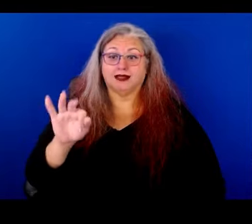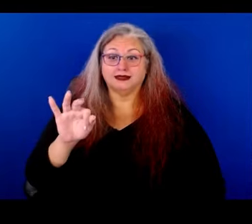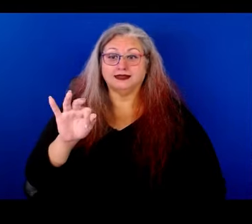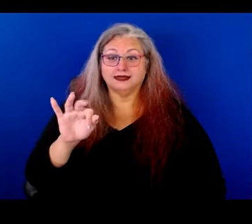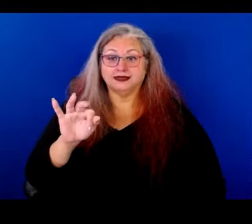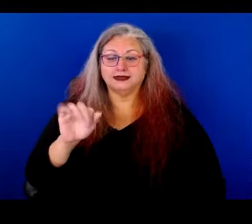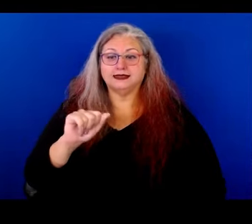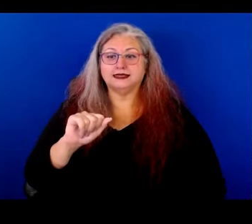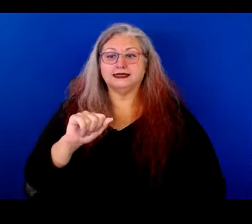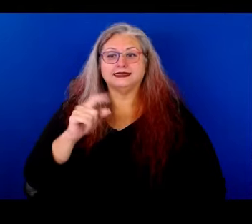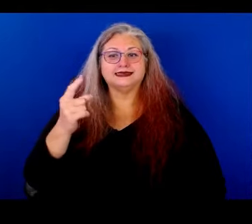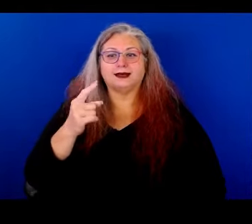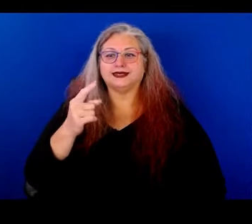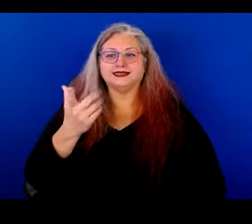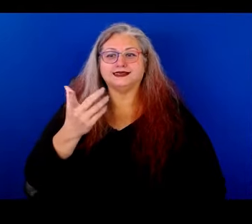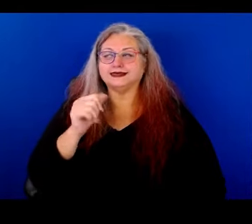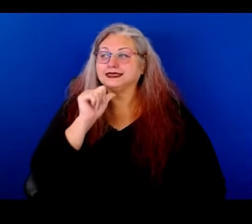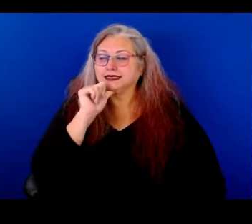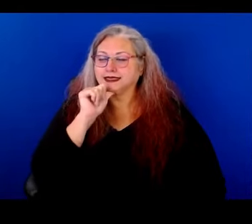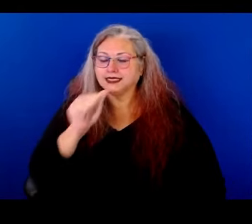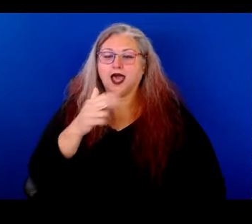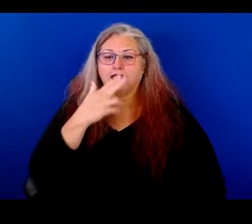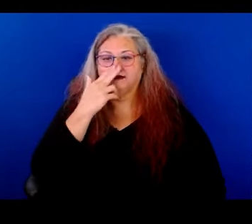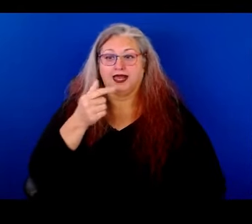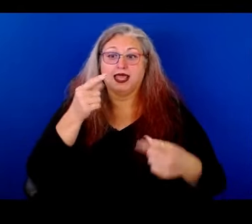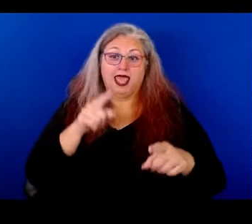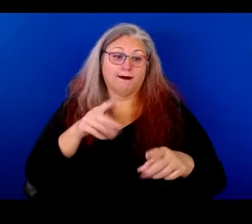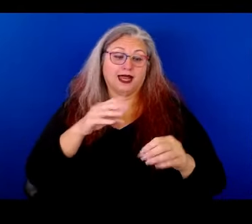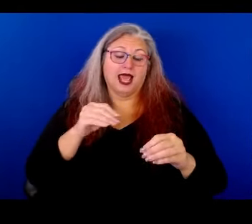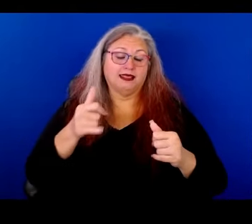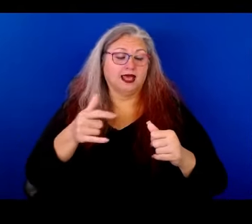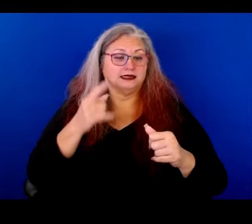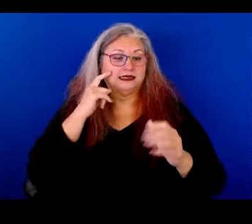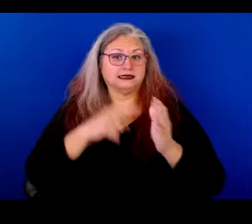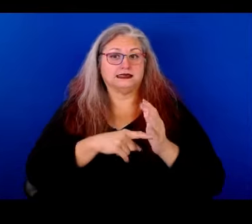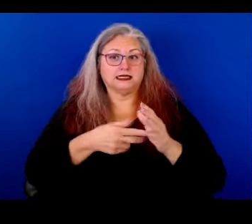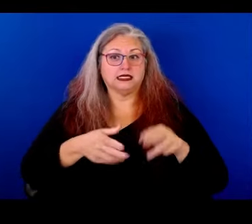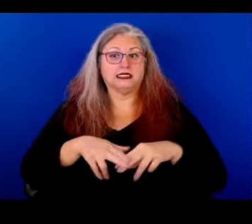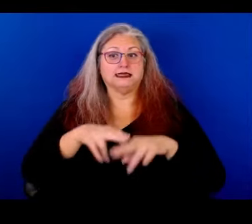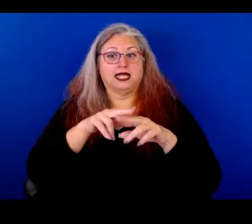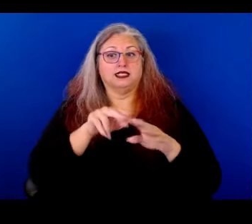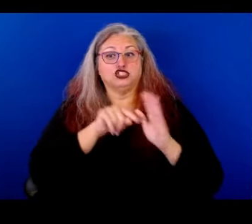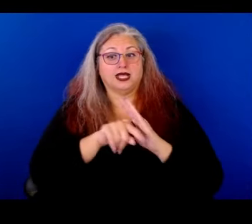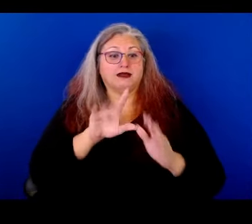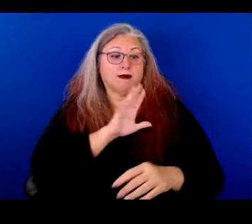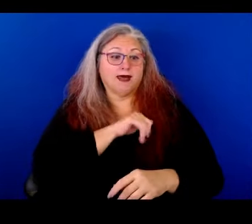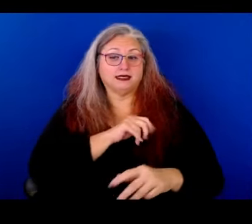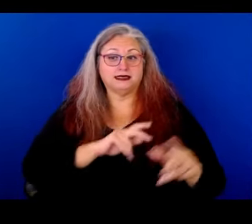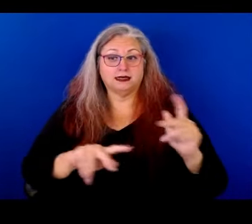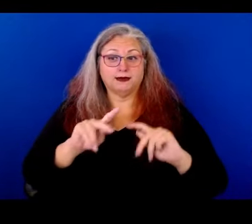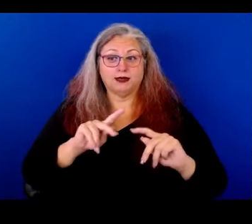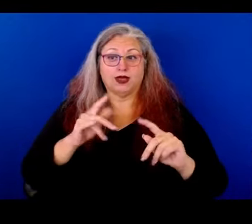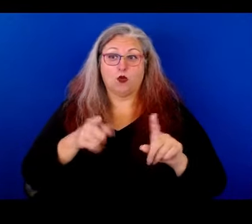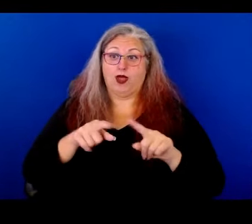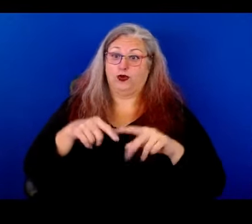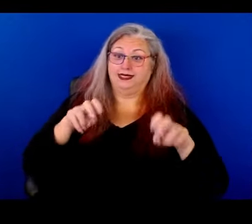19th, there's something just distinctly not funny happening, and that there's an accelerated genocide of Palestinians